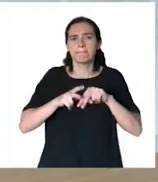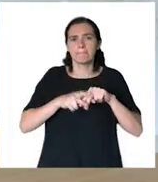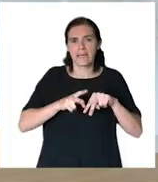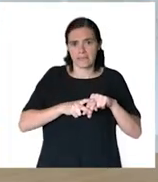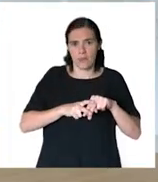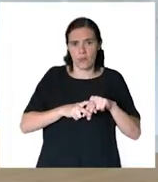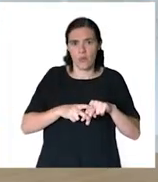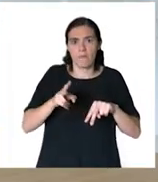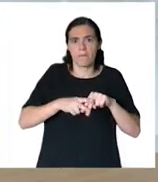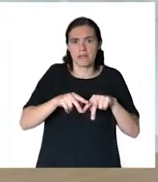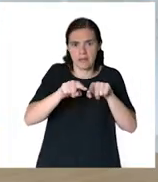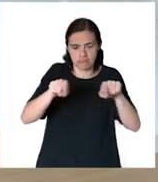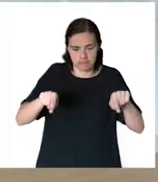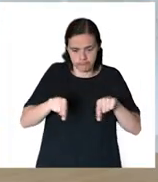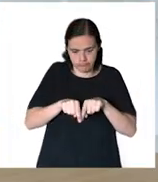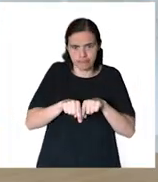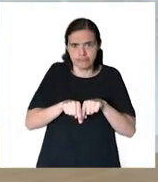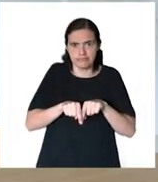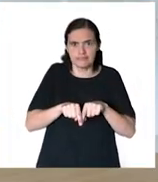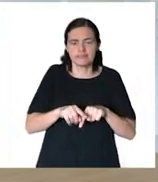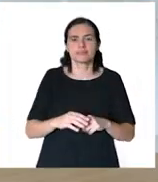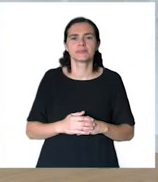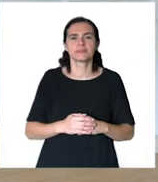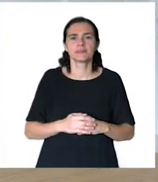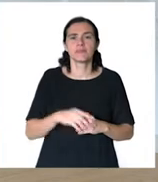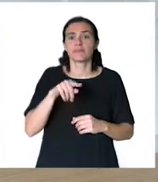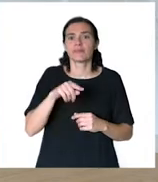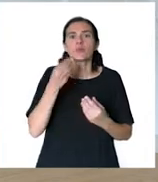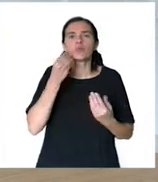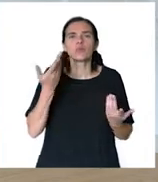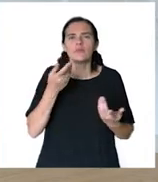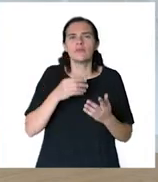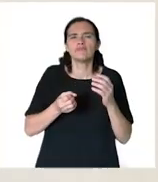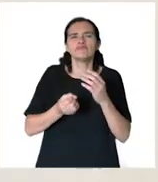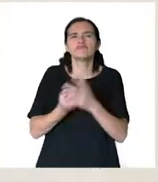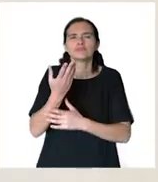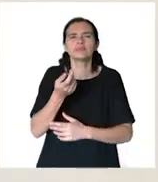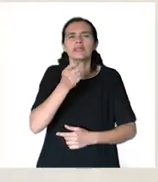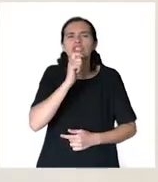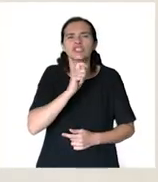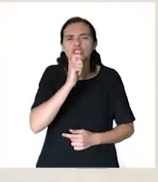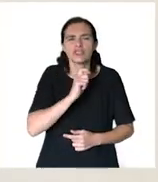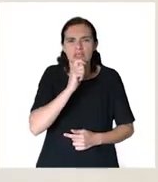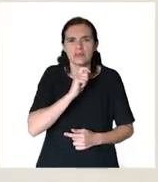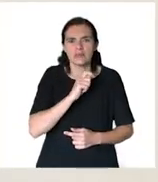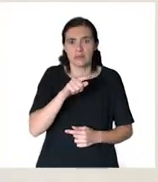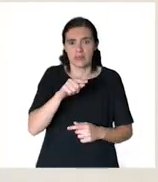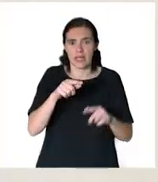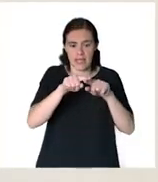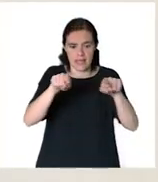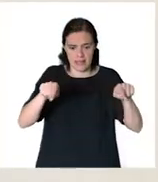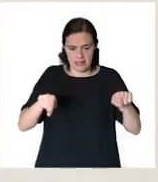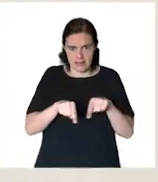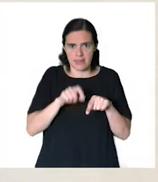a prison cell, a room made out of ice, a room of incarceration,